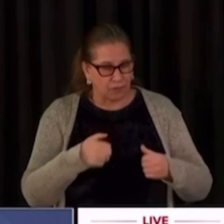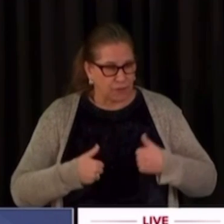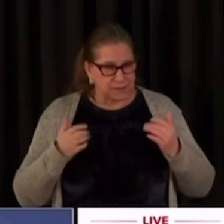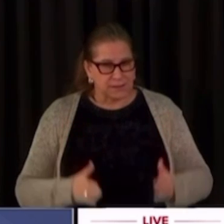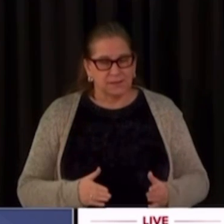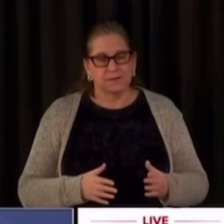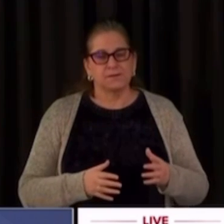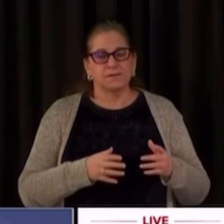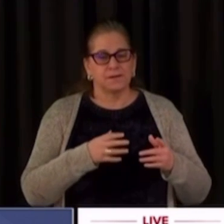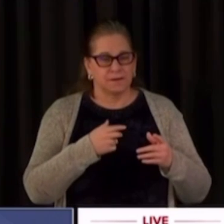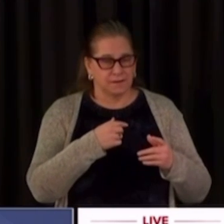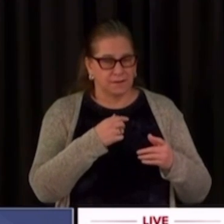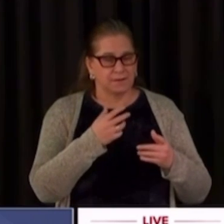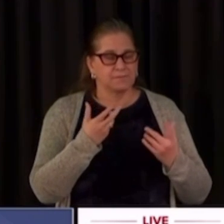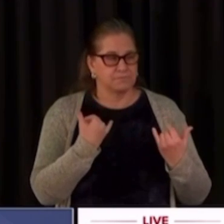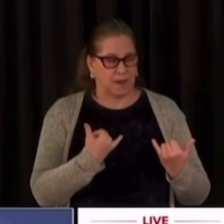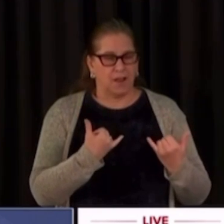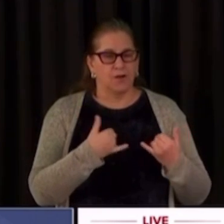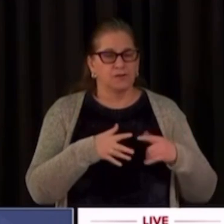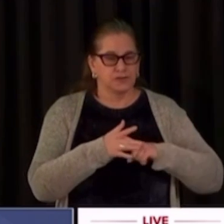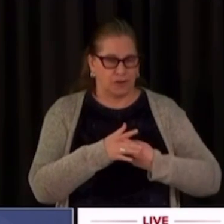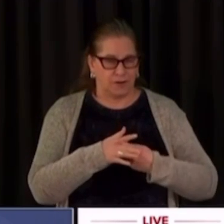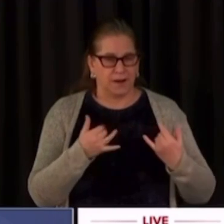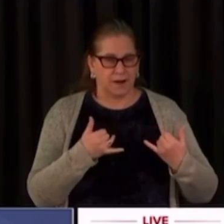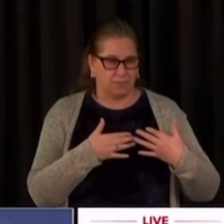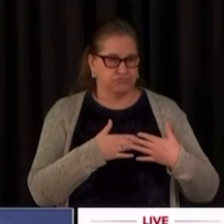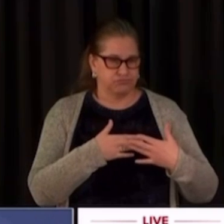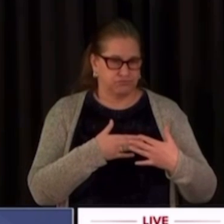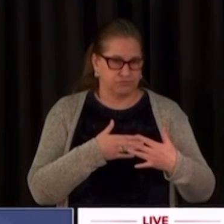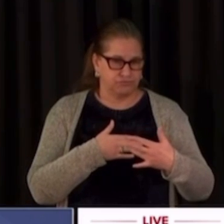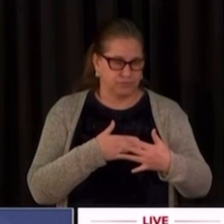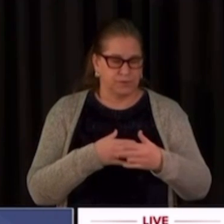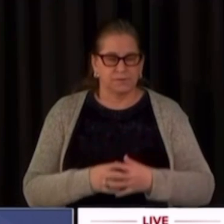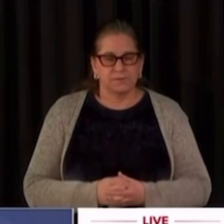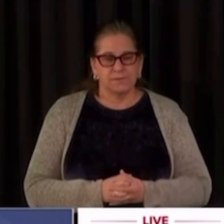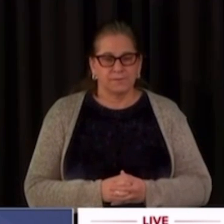when each group will be able to access vaccines due to the fact that we do not